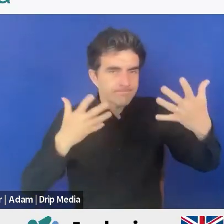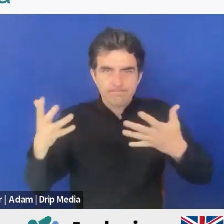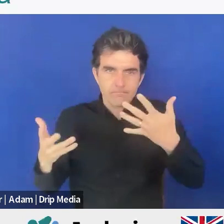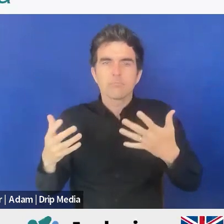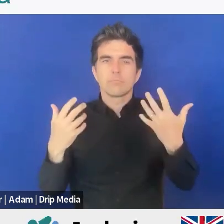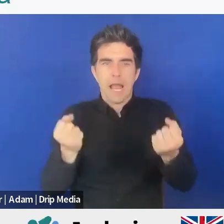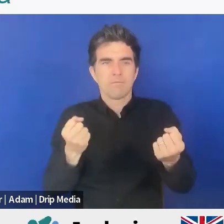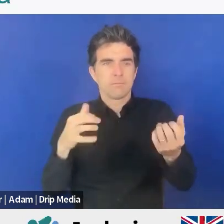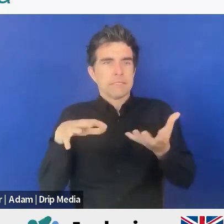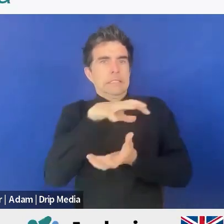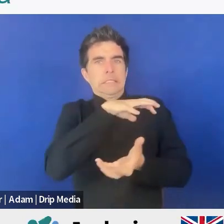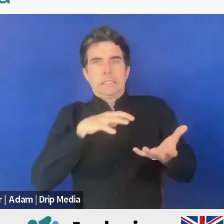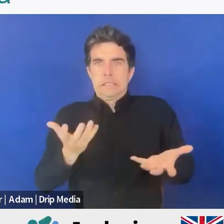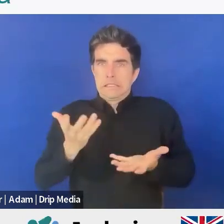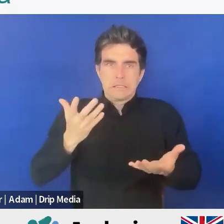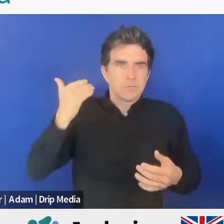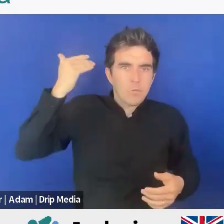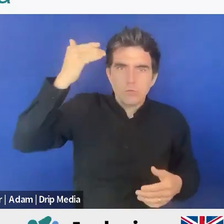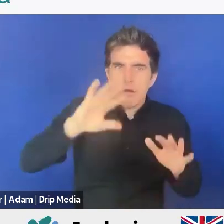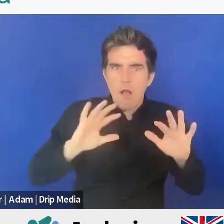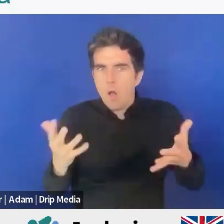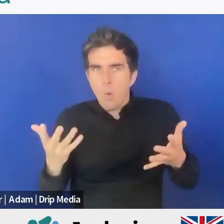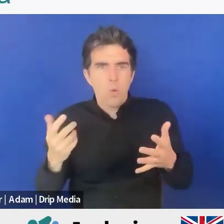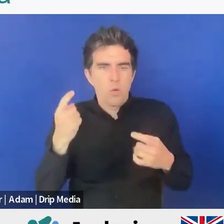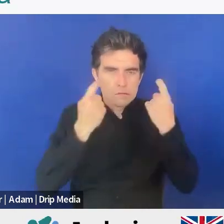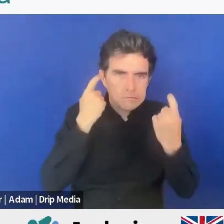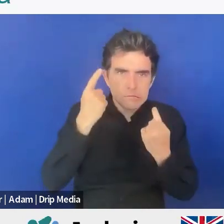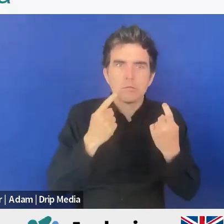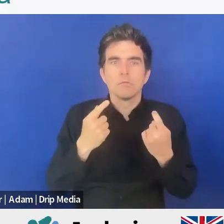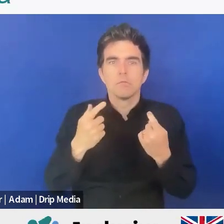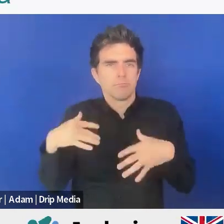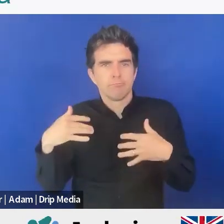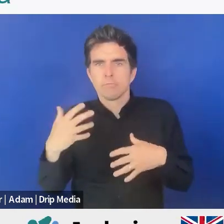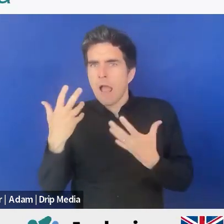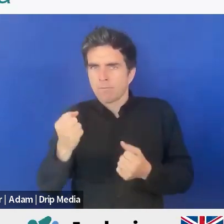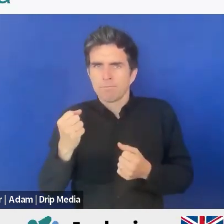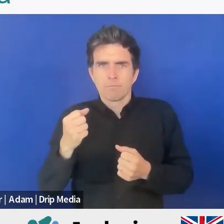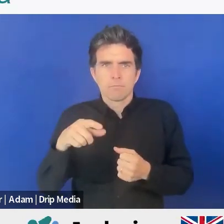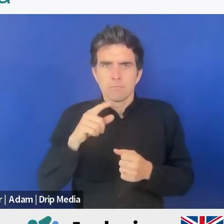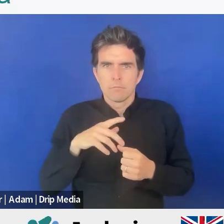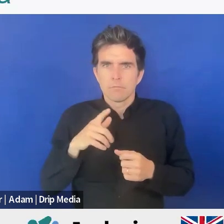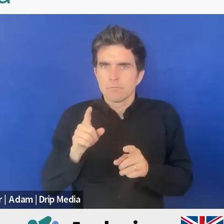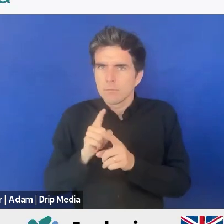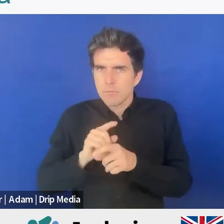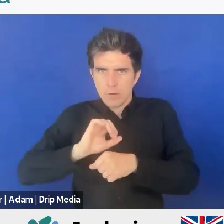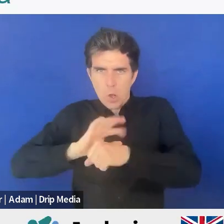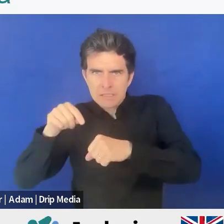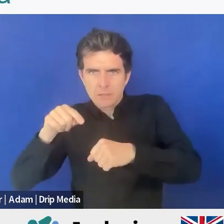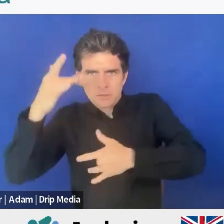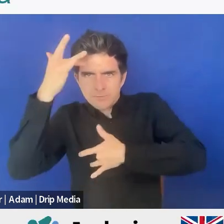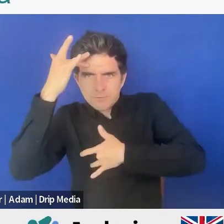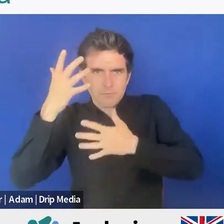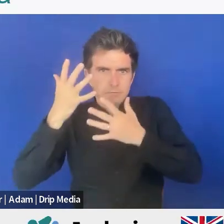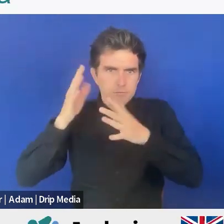through, spread up from more broadly in the region. So I think that sort of being able to distinguish out